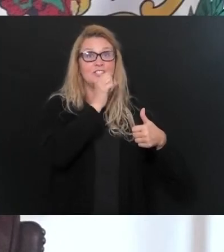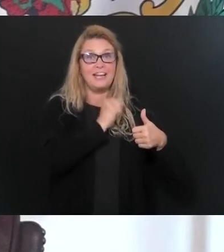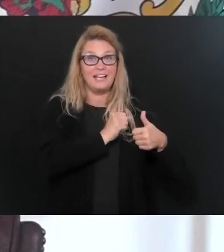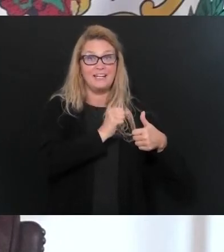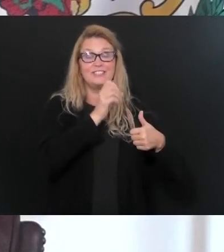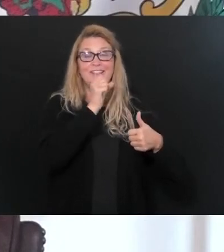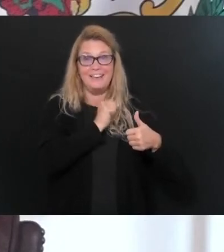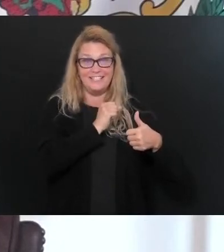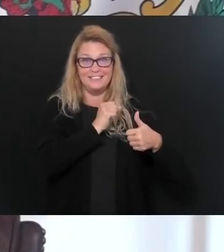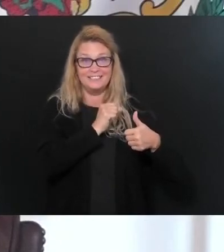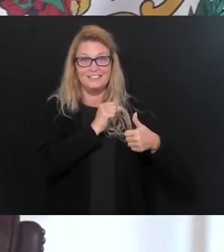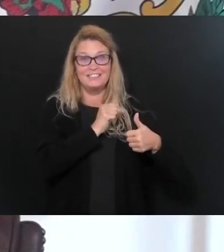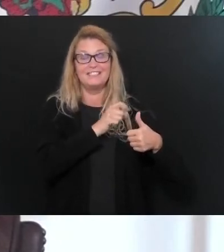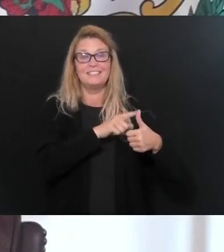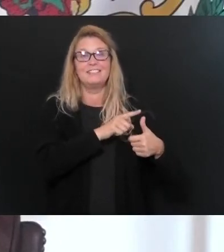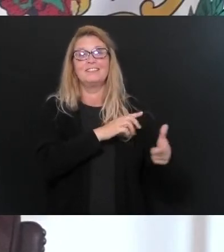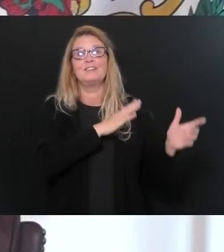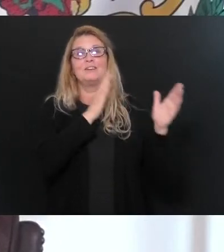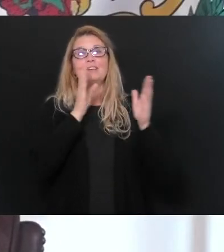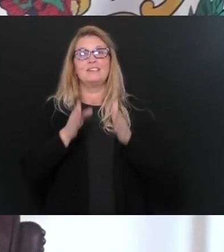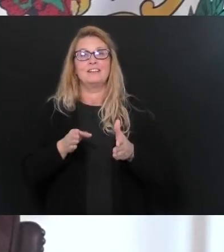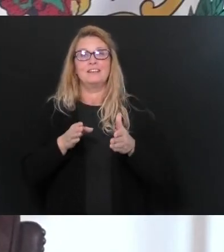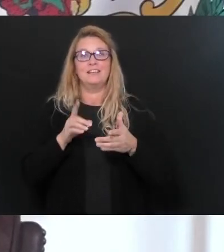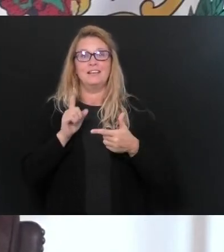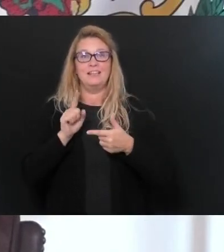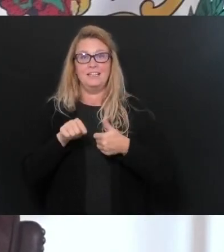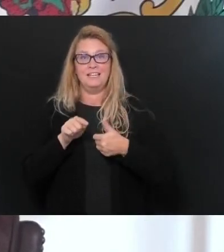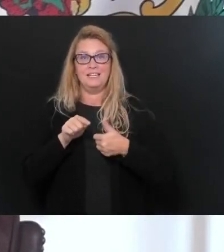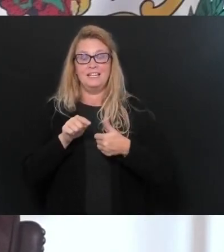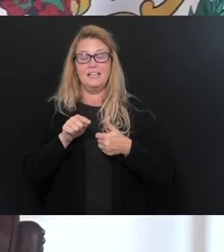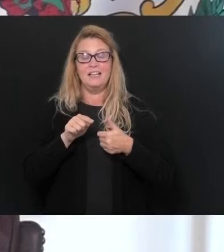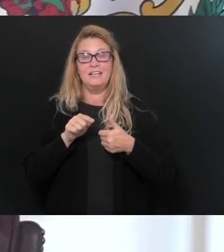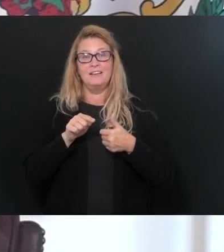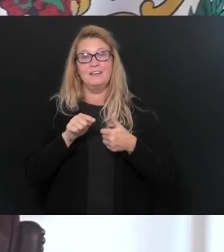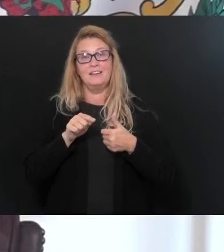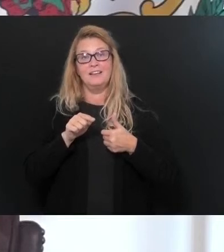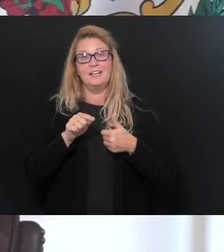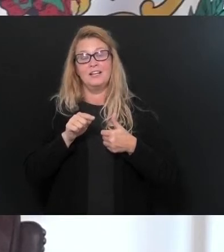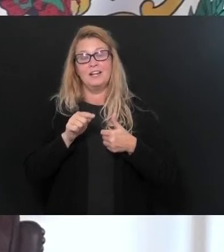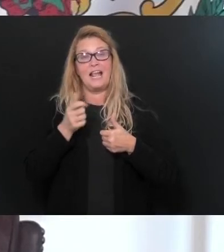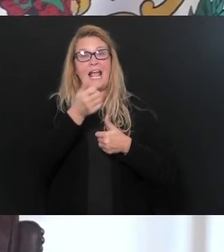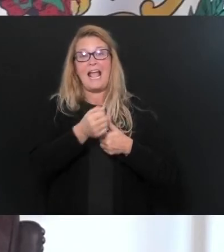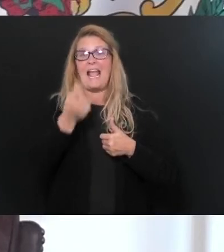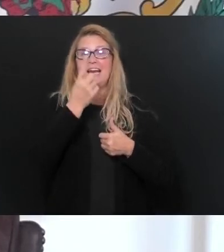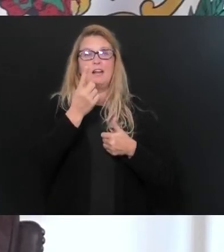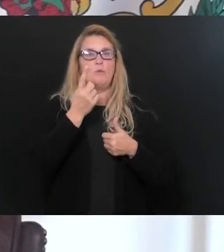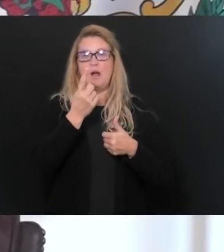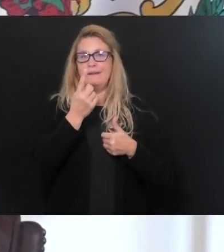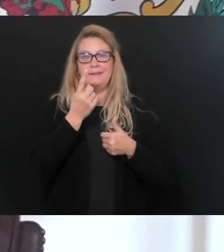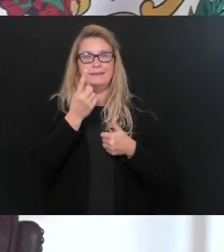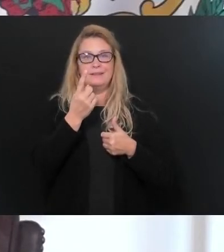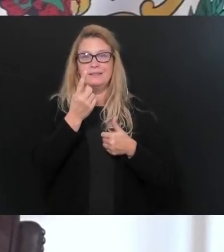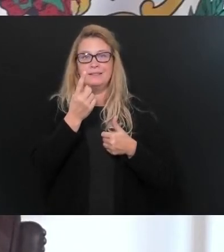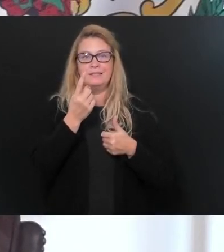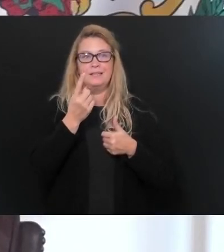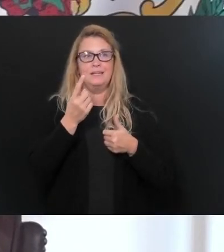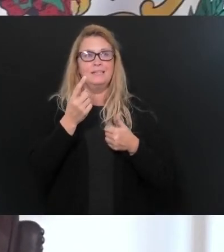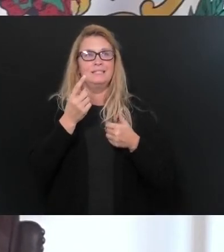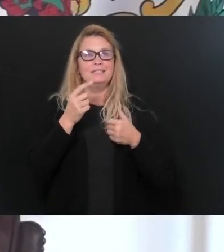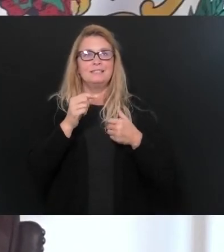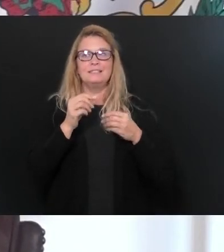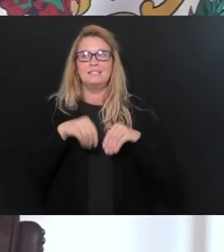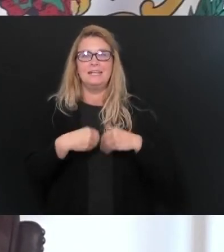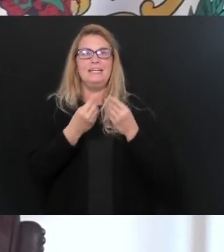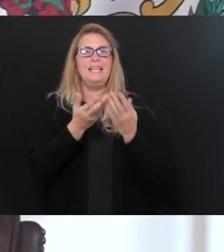age. The second giant category that we need to focus on is just this, that anybody, and just more get the message out than